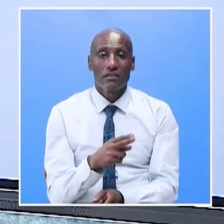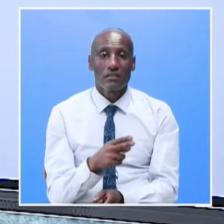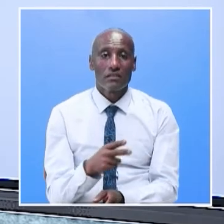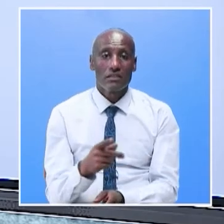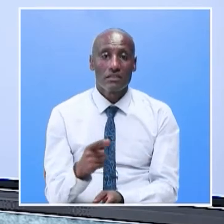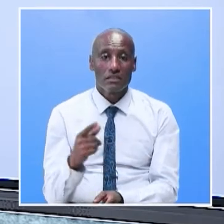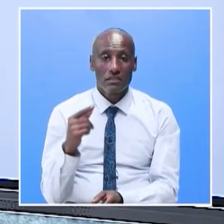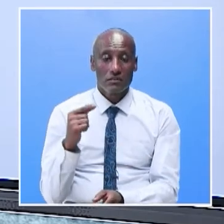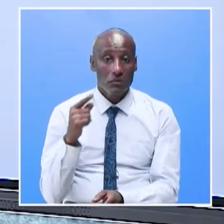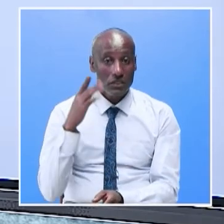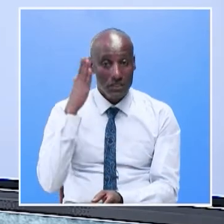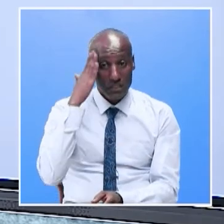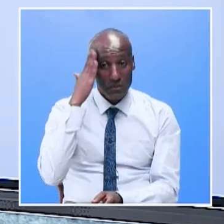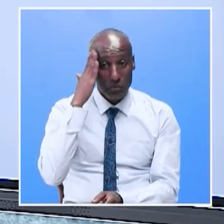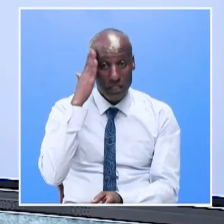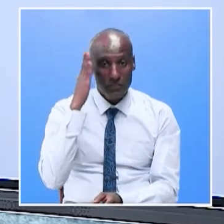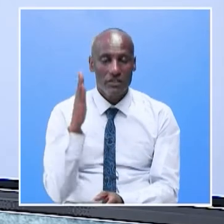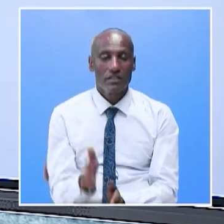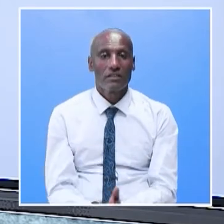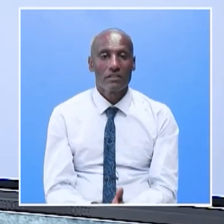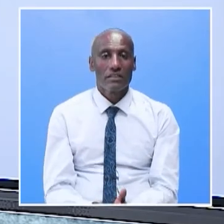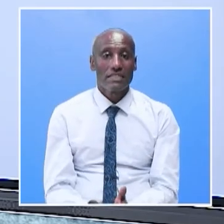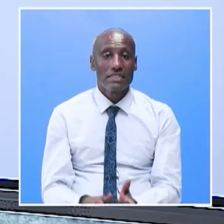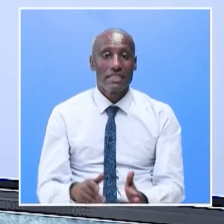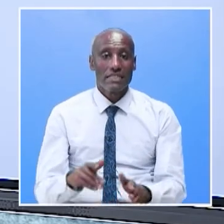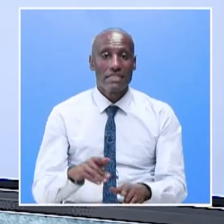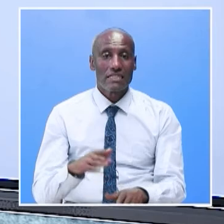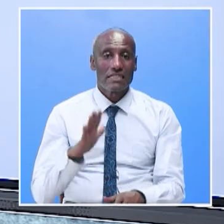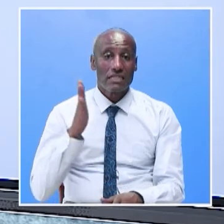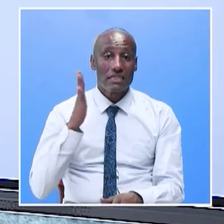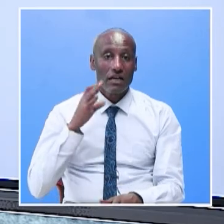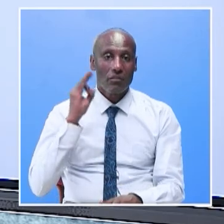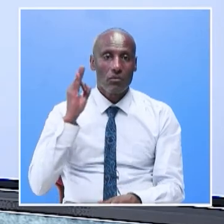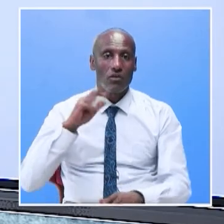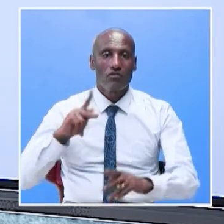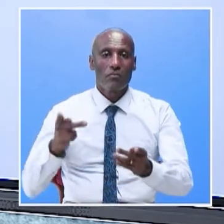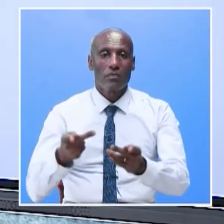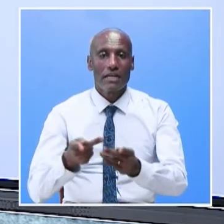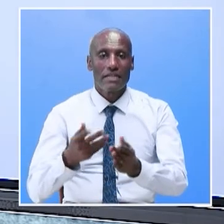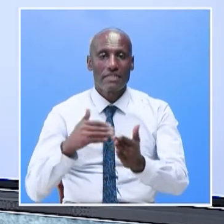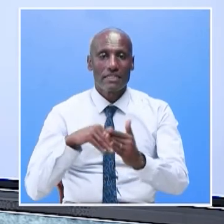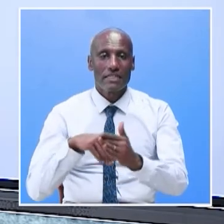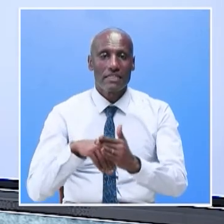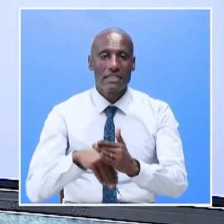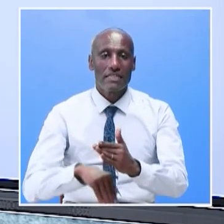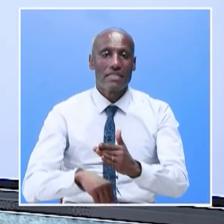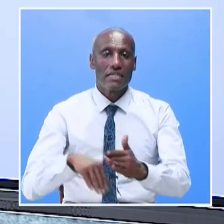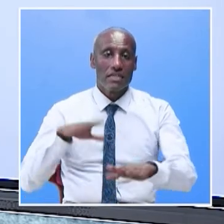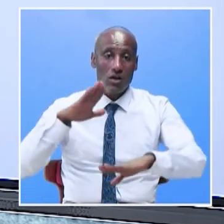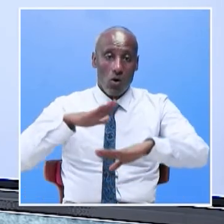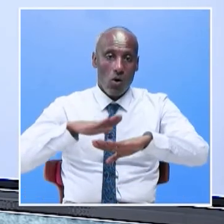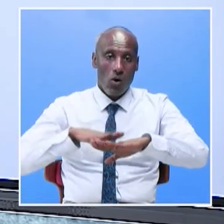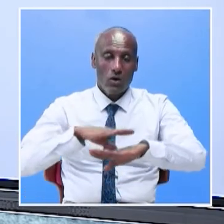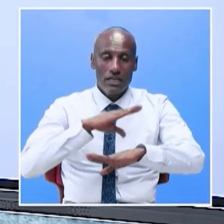what? Specific. This is the type of place in, on, and